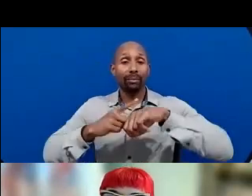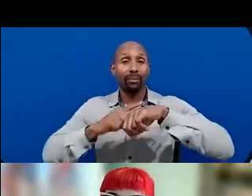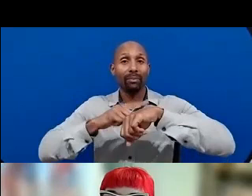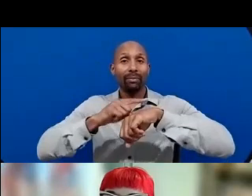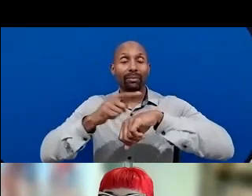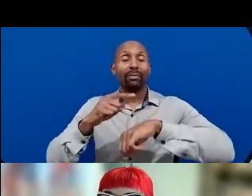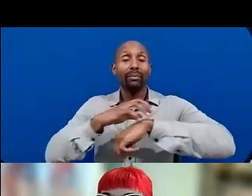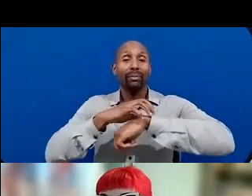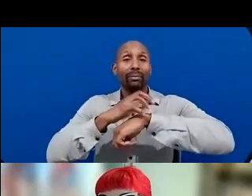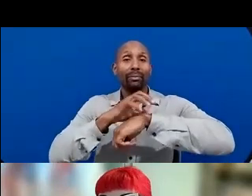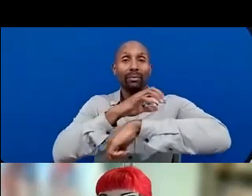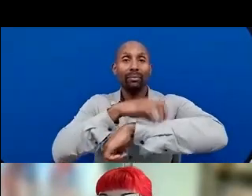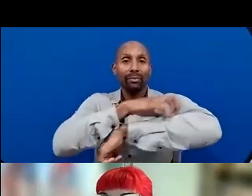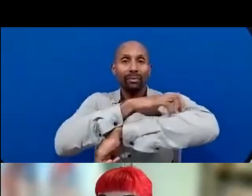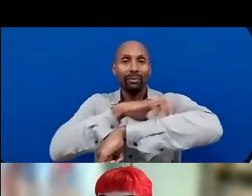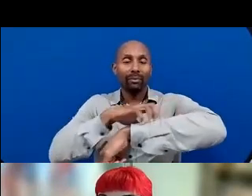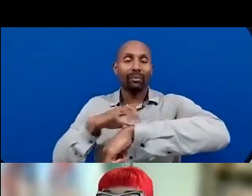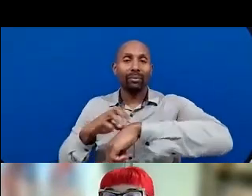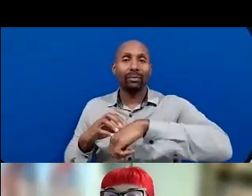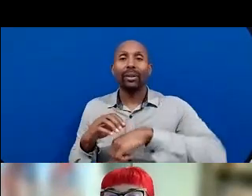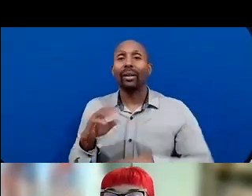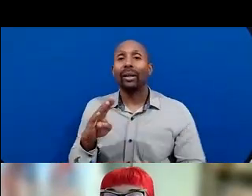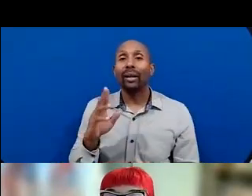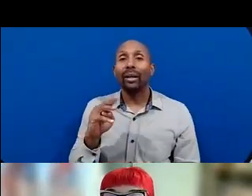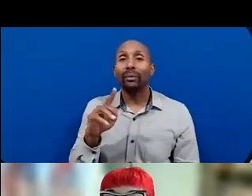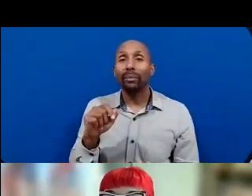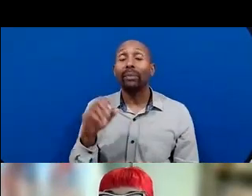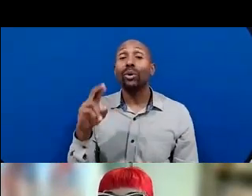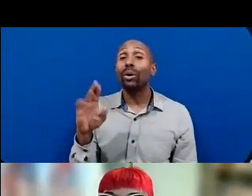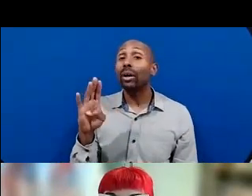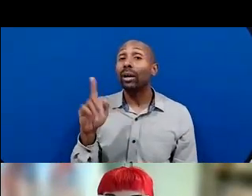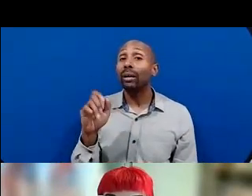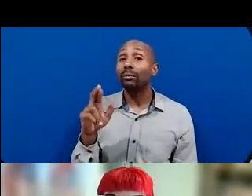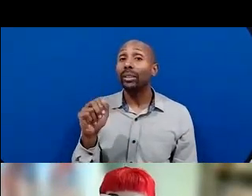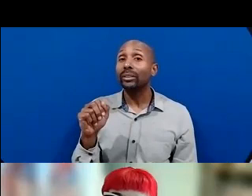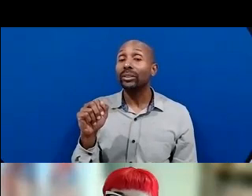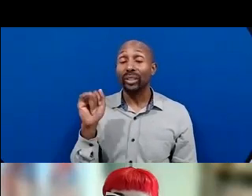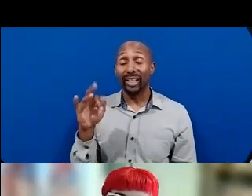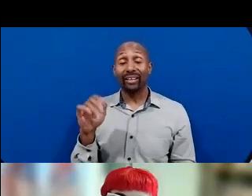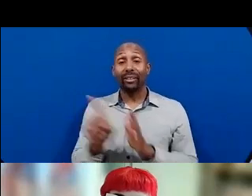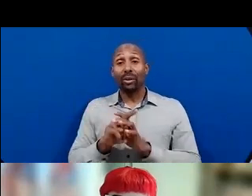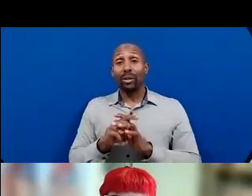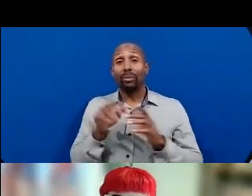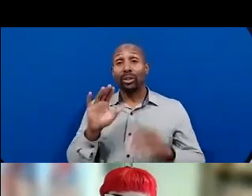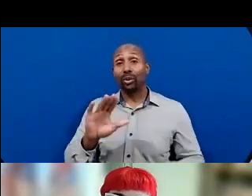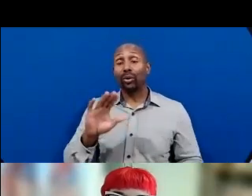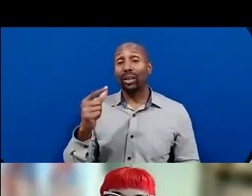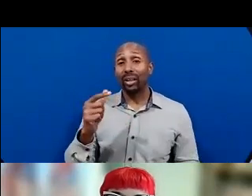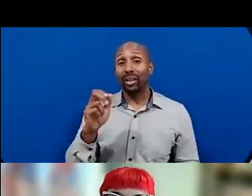Yeah, so sometimes people actually think it's an STD if they're getting them on their genitals, or getting bumps and